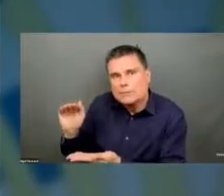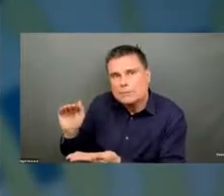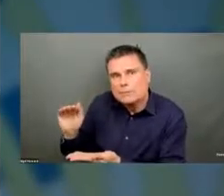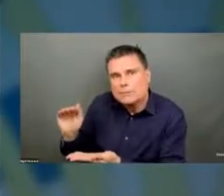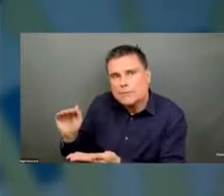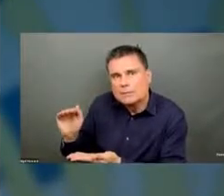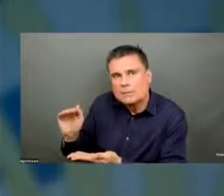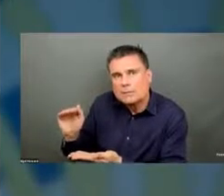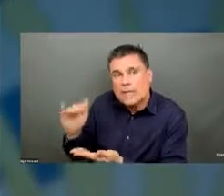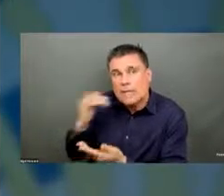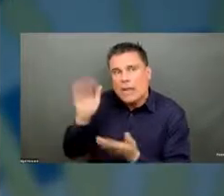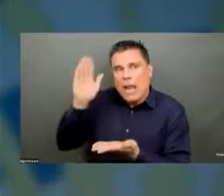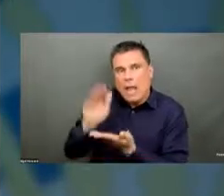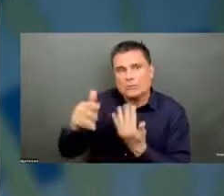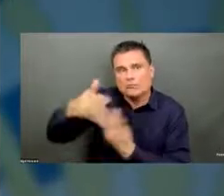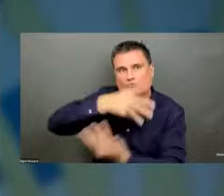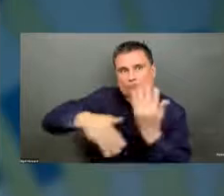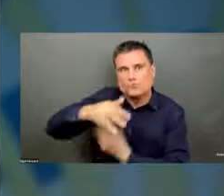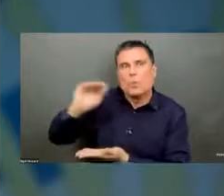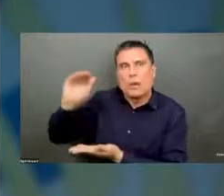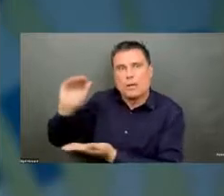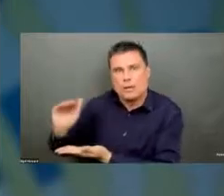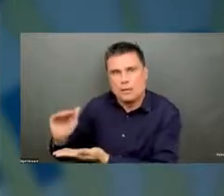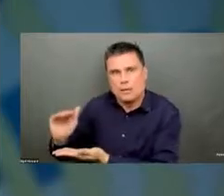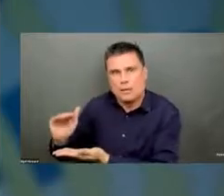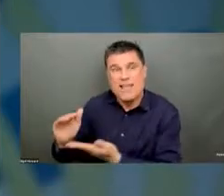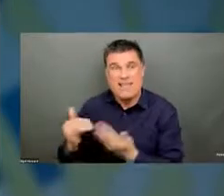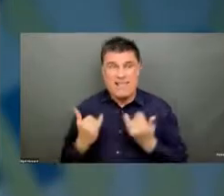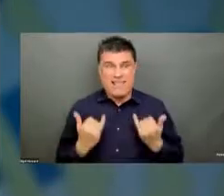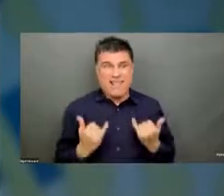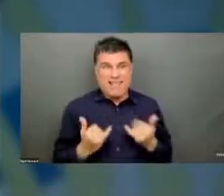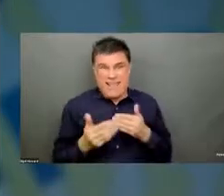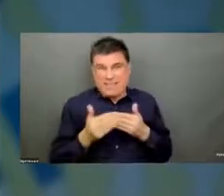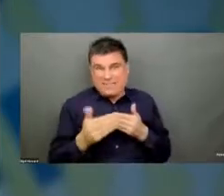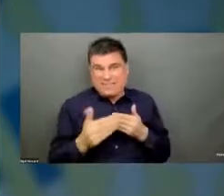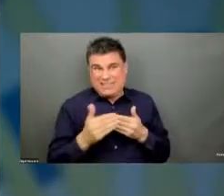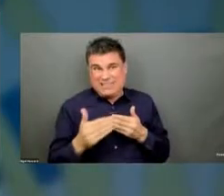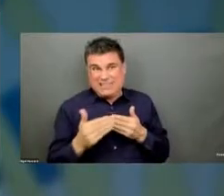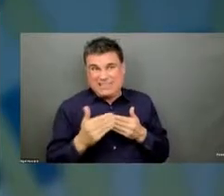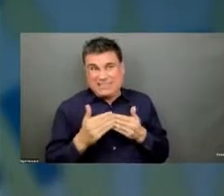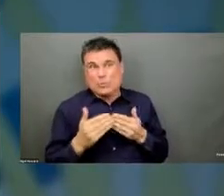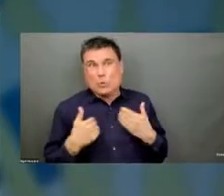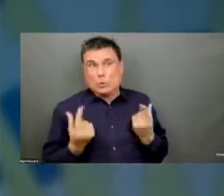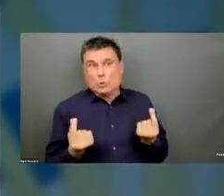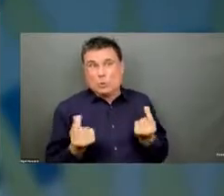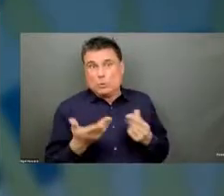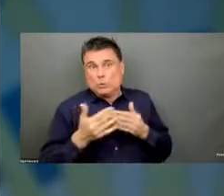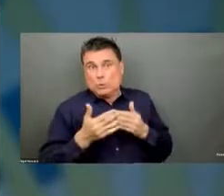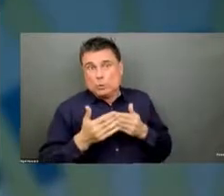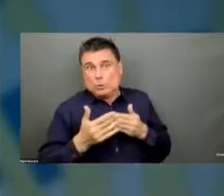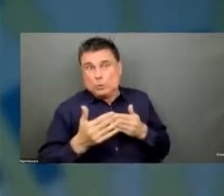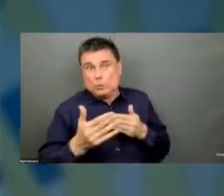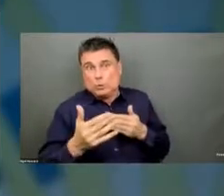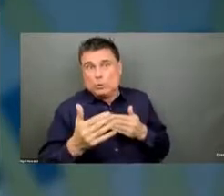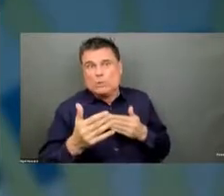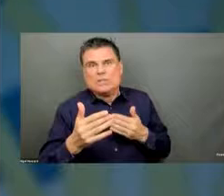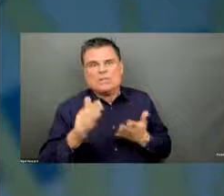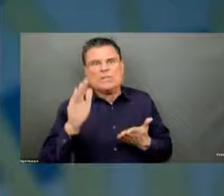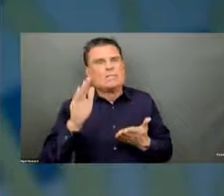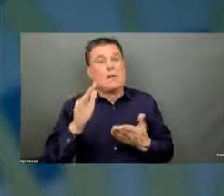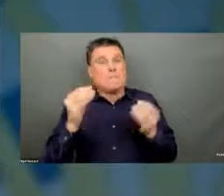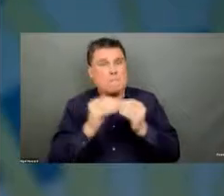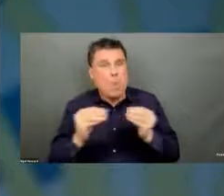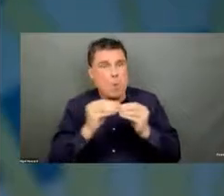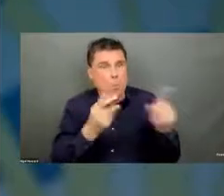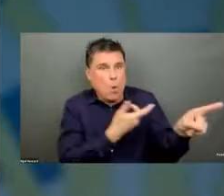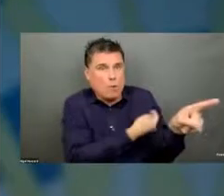this period of time as more and more people are protected from immunization, from these effective vaccines that we have? How can we